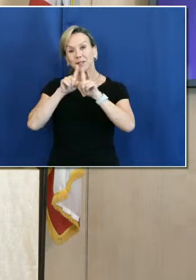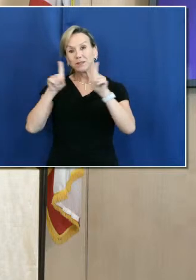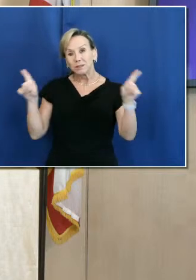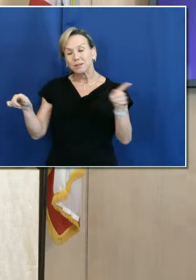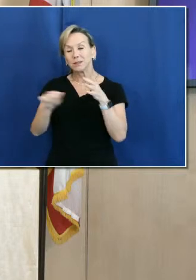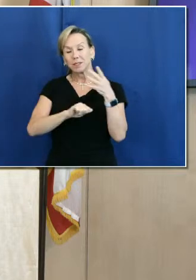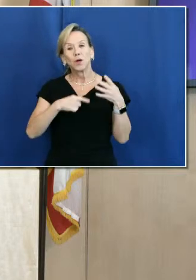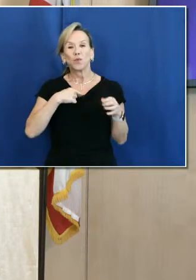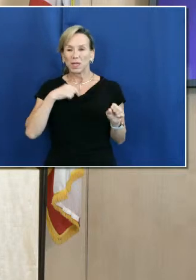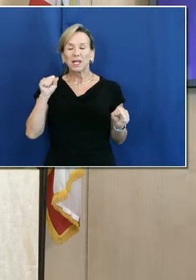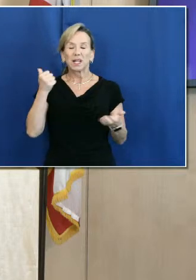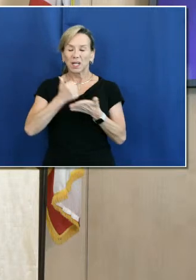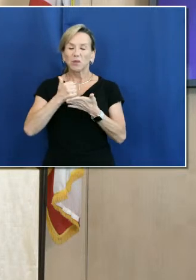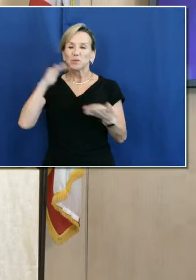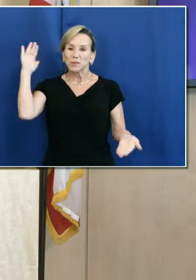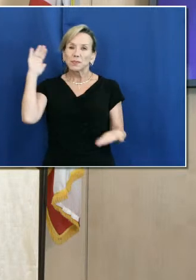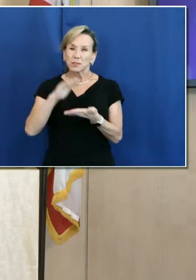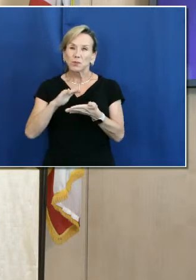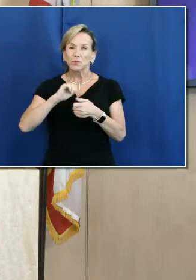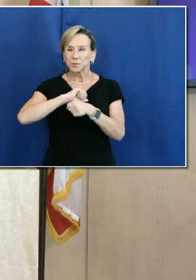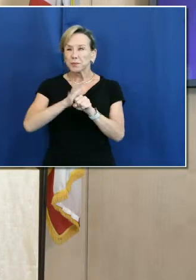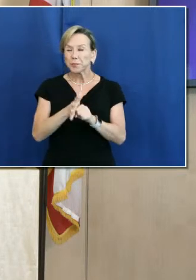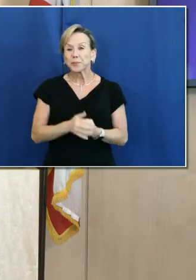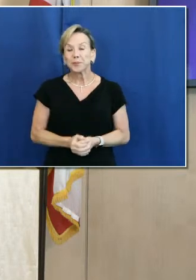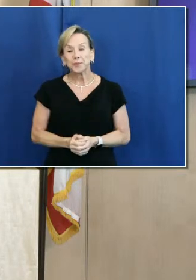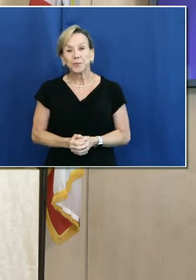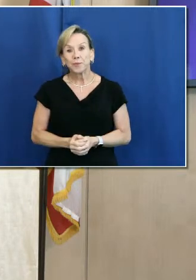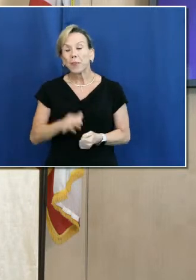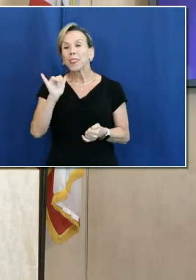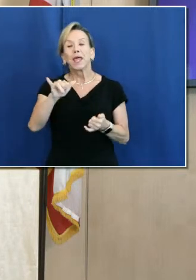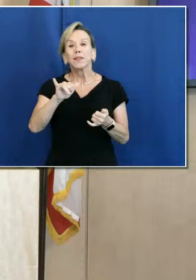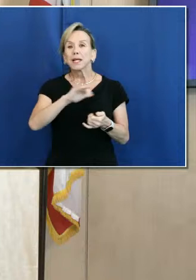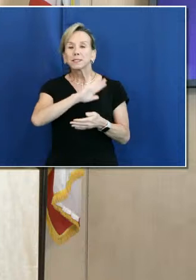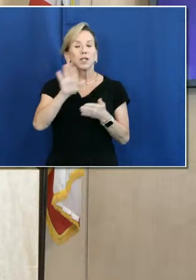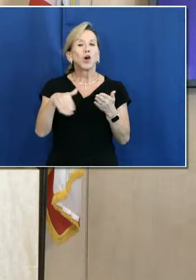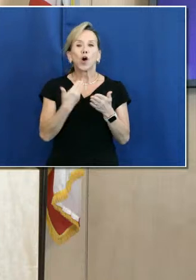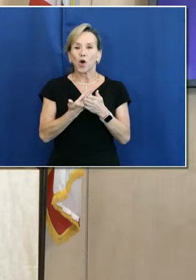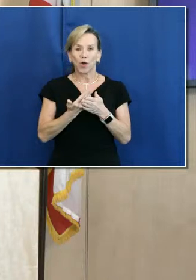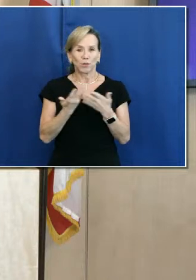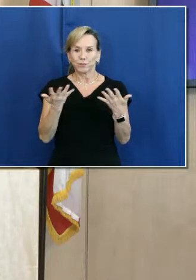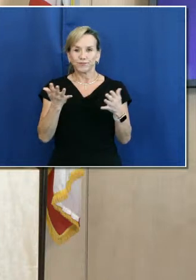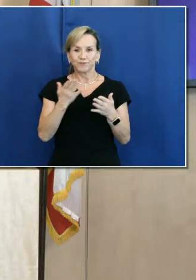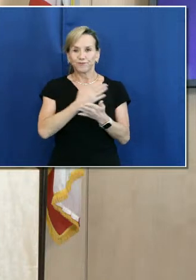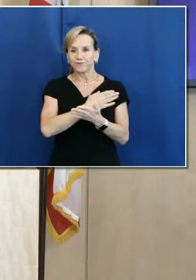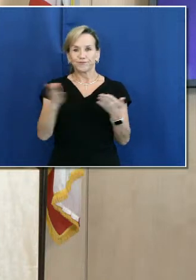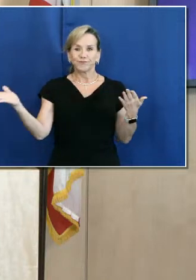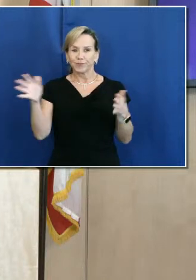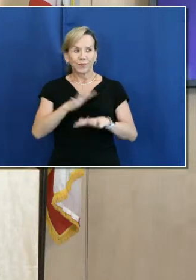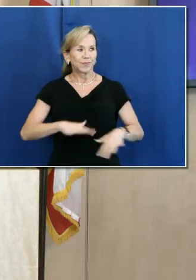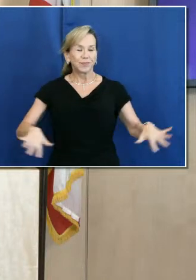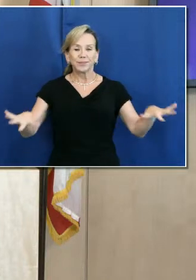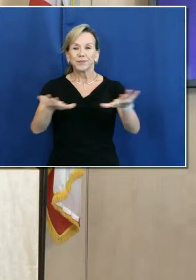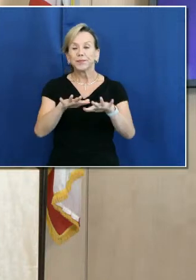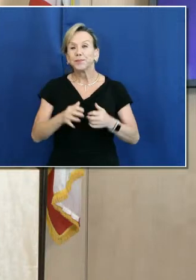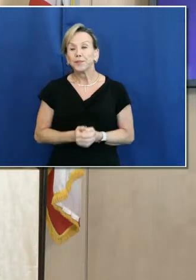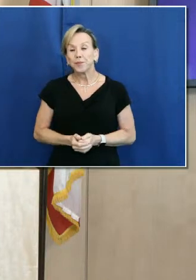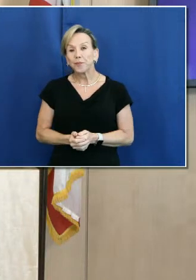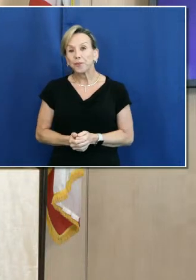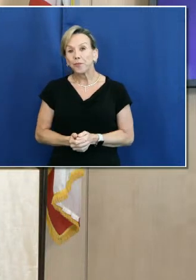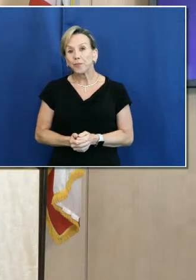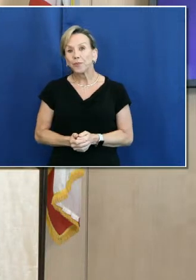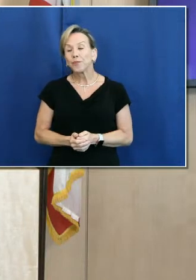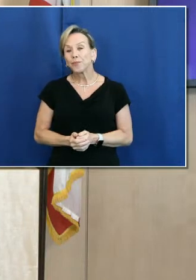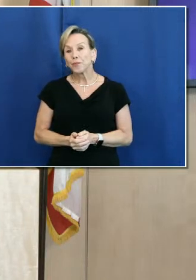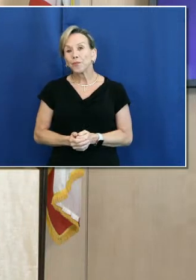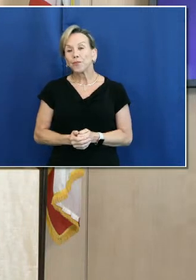and prevent the spread of COVID-19. And that's across all sectors. All right. And last part of her question is,